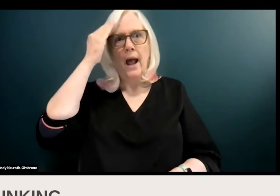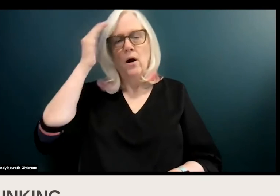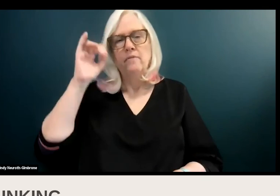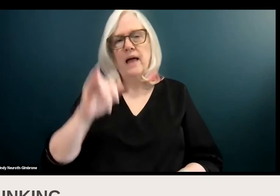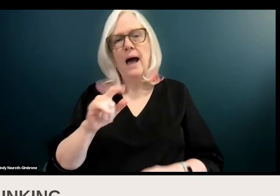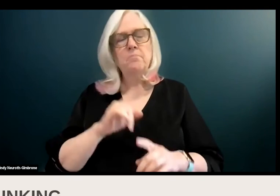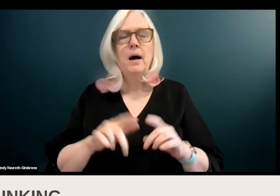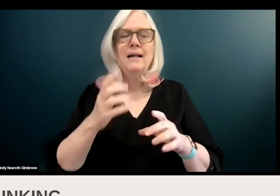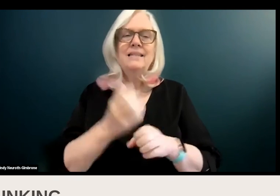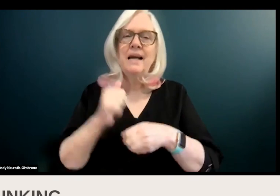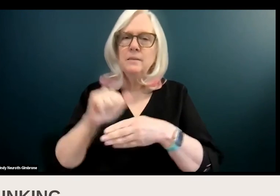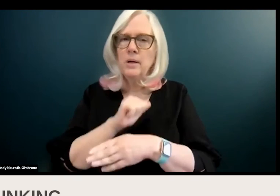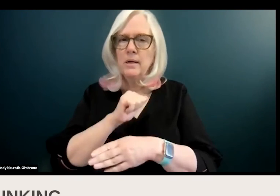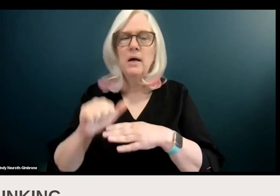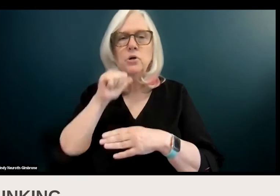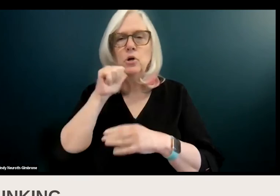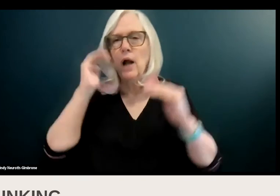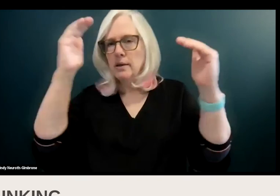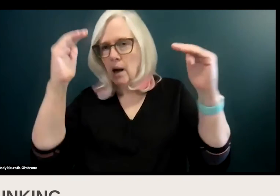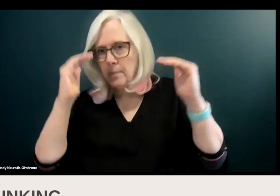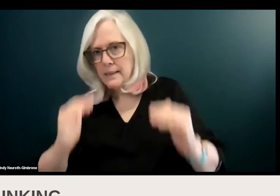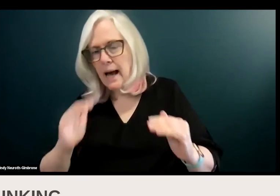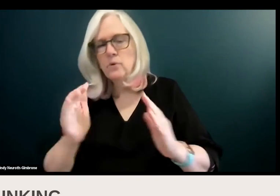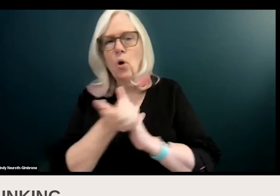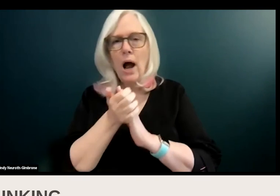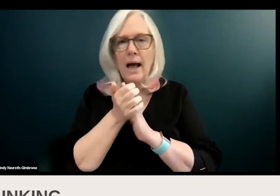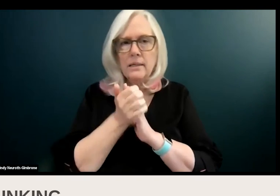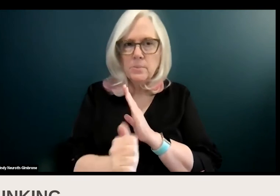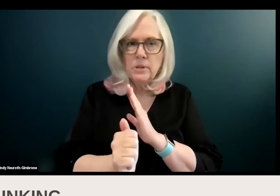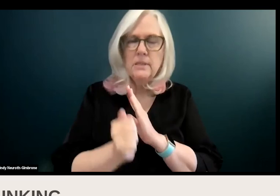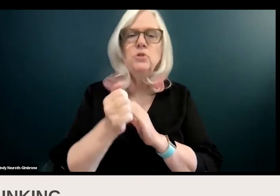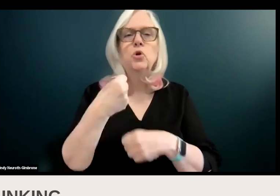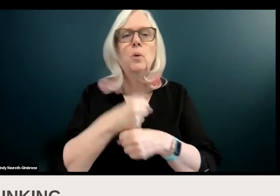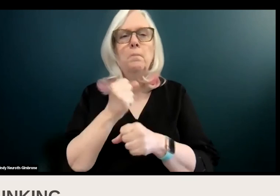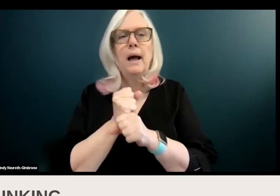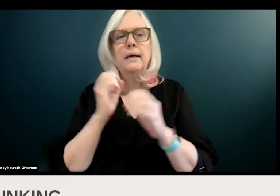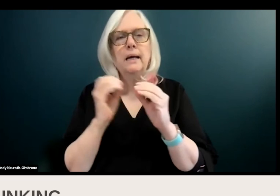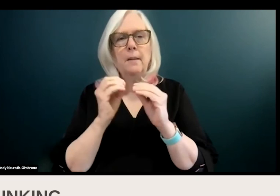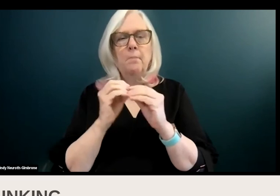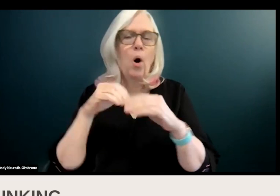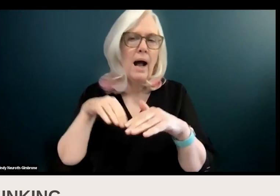not dumbing down your expertise. Rather, you're just making it accessible and